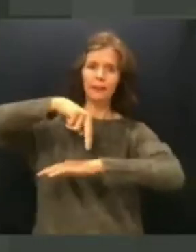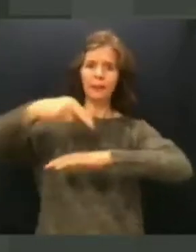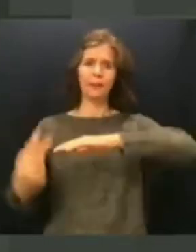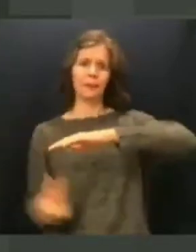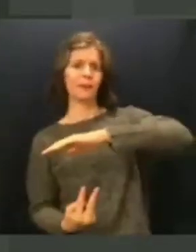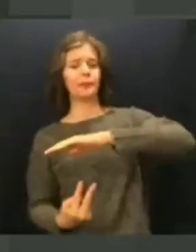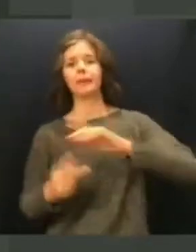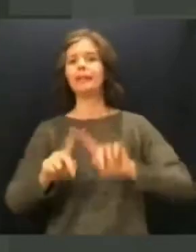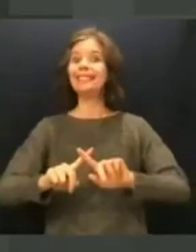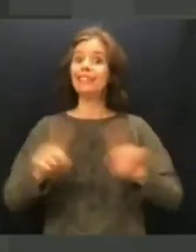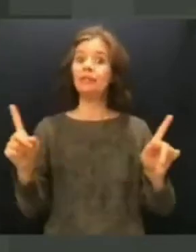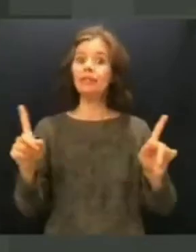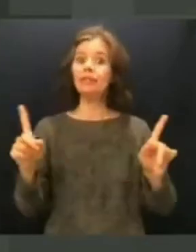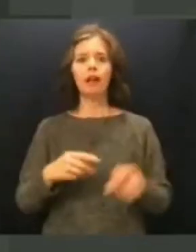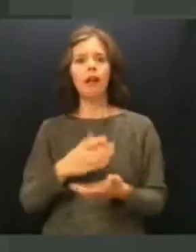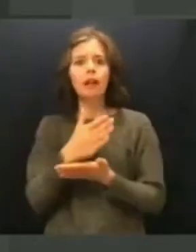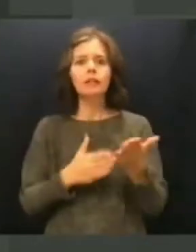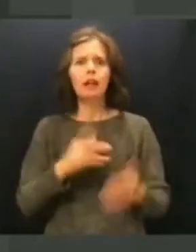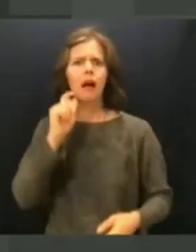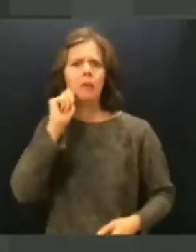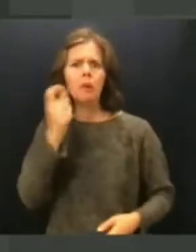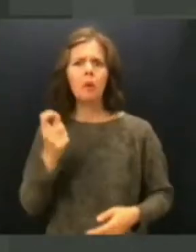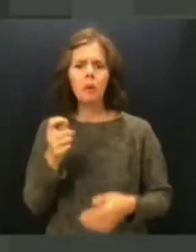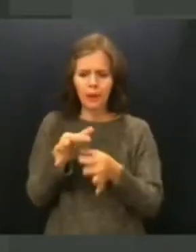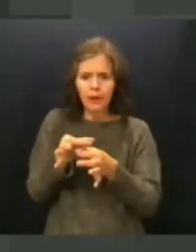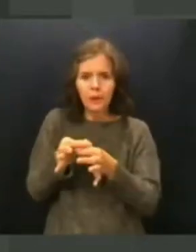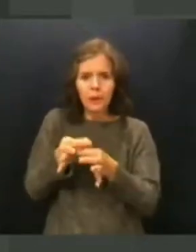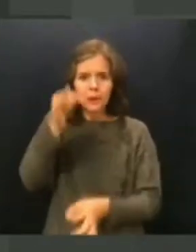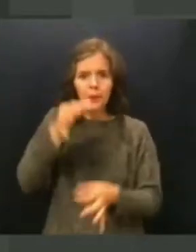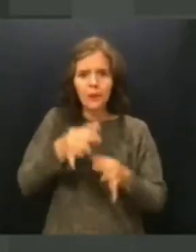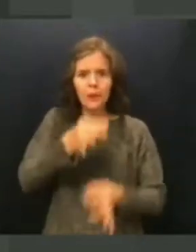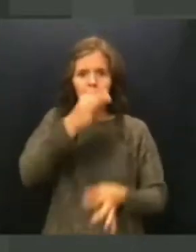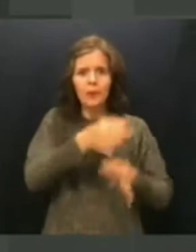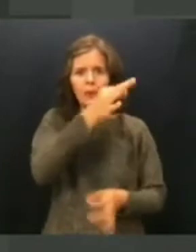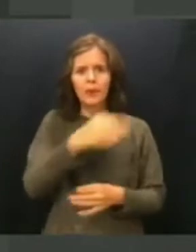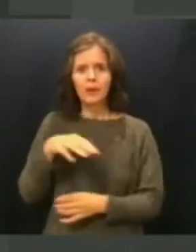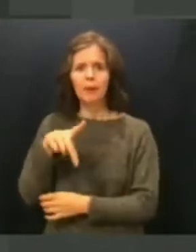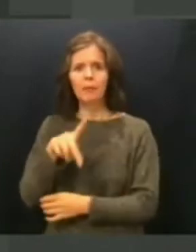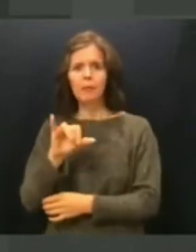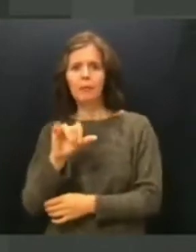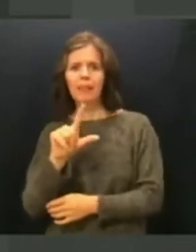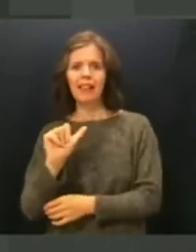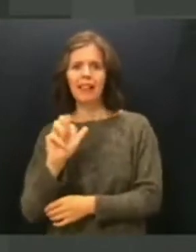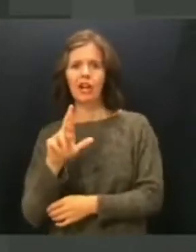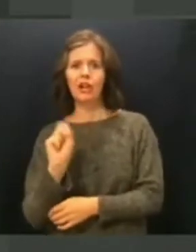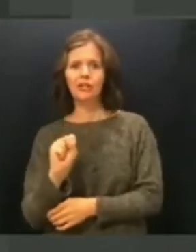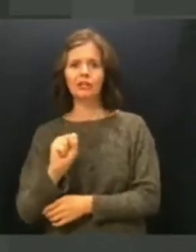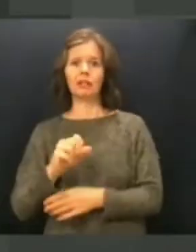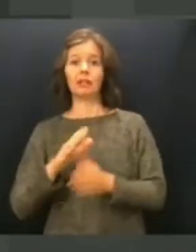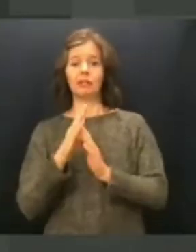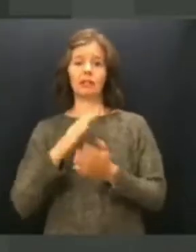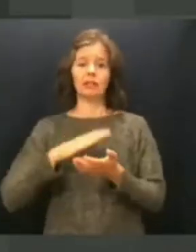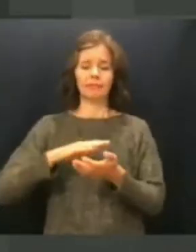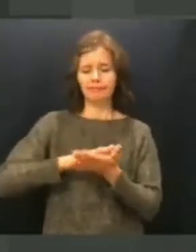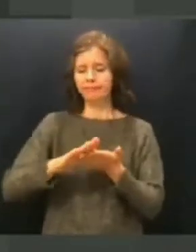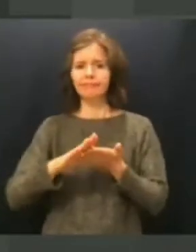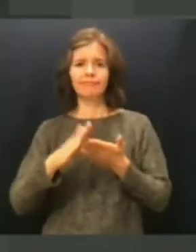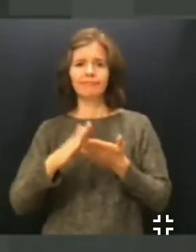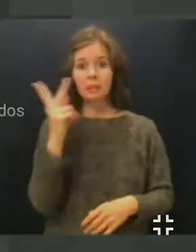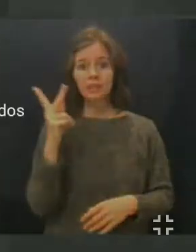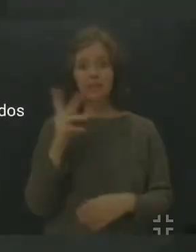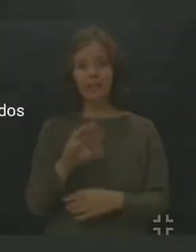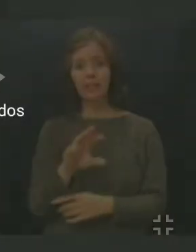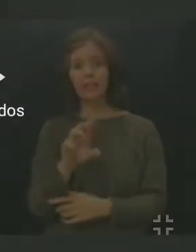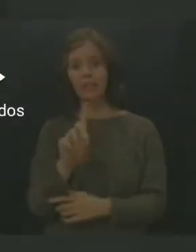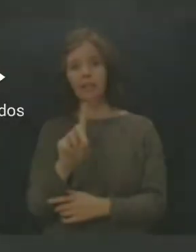pillars, and some are more like flat, some are tall. Lots of variation. Very nice. And you have another new cave biome to show